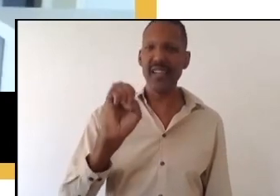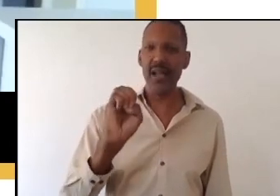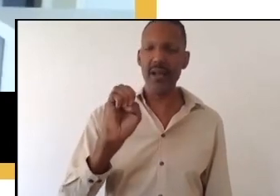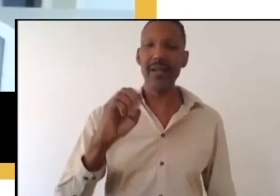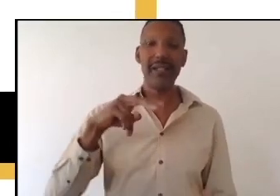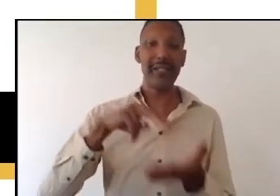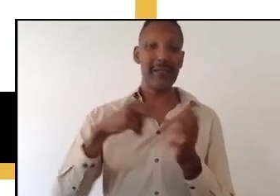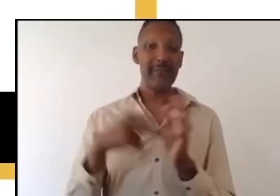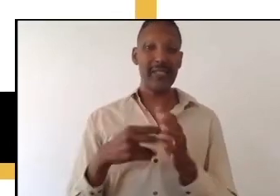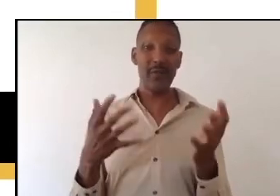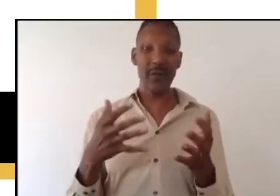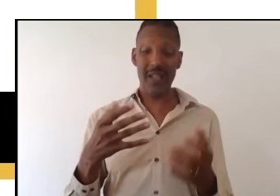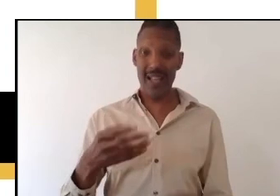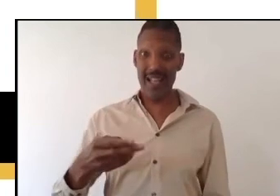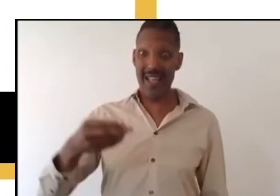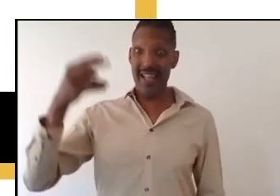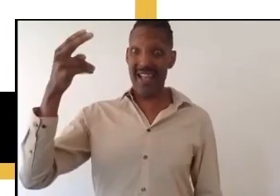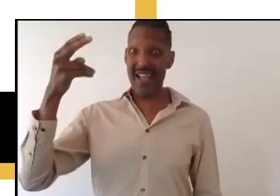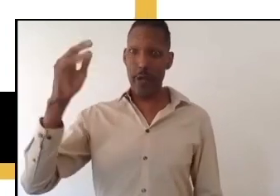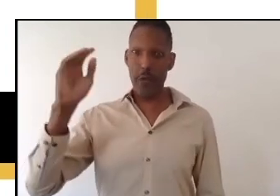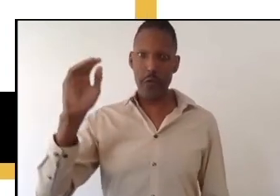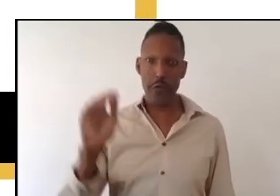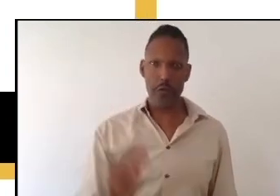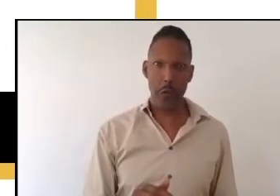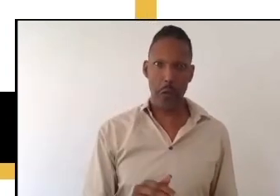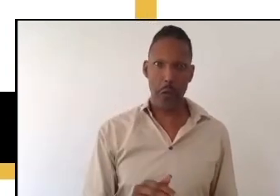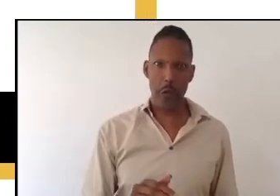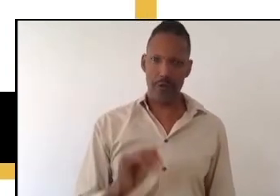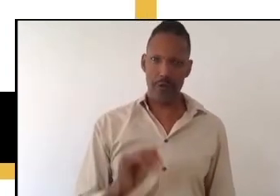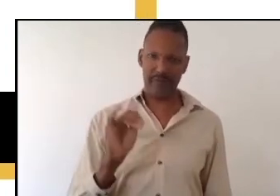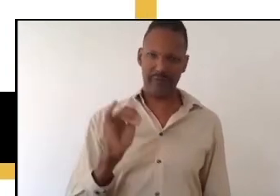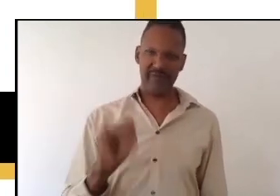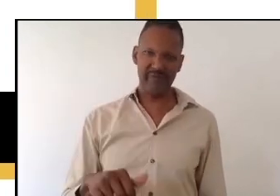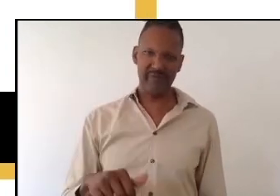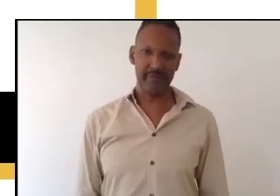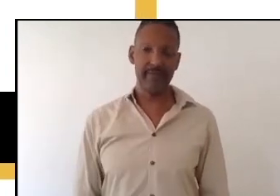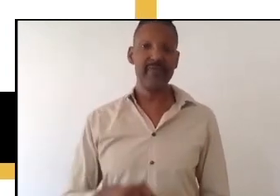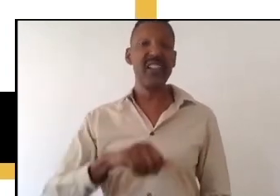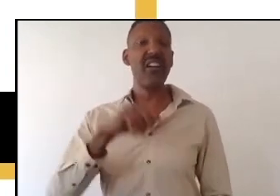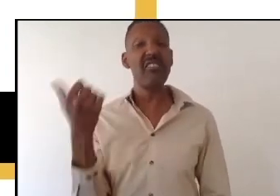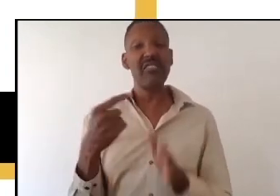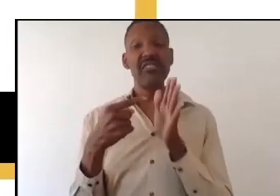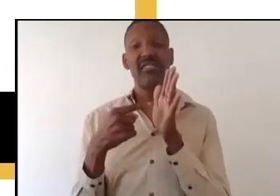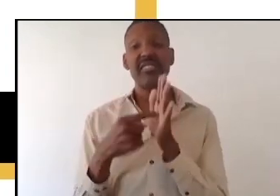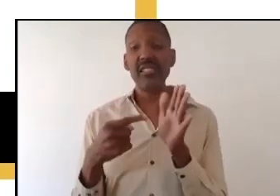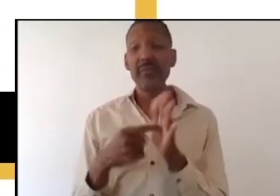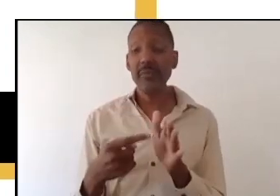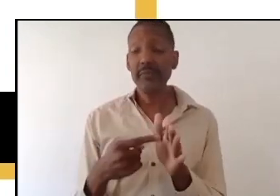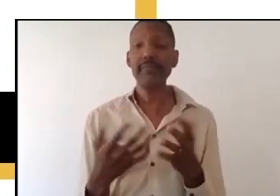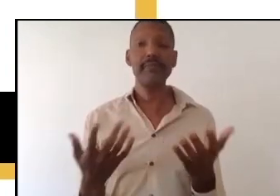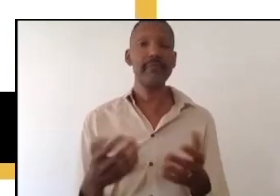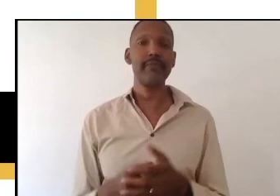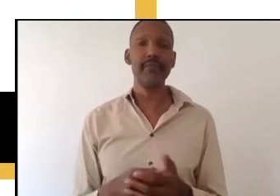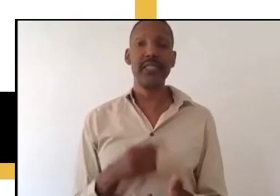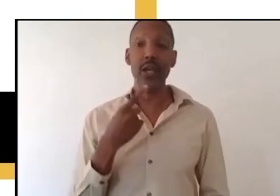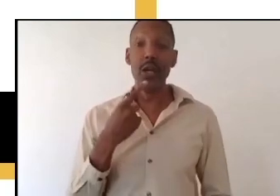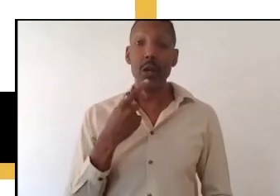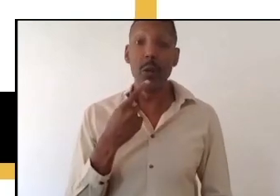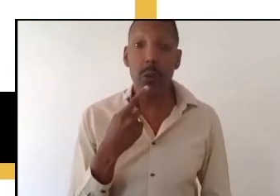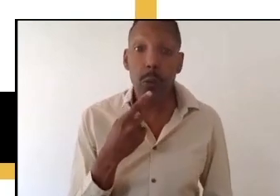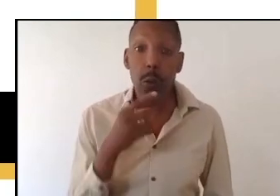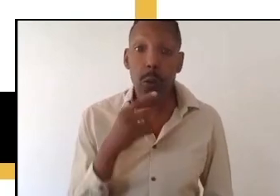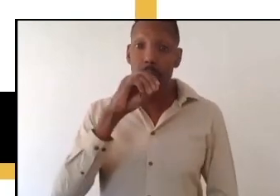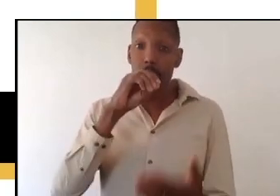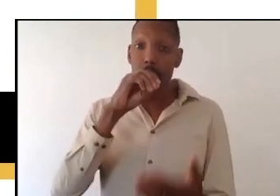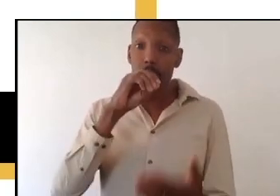this. Are there other ways that you can make wind? Blow air out of your mouth. Wave your hand in front of